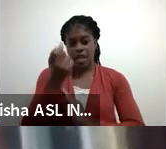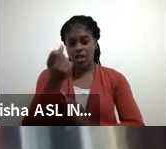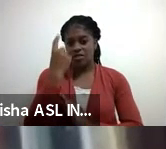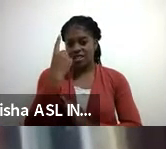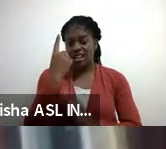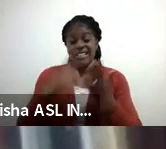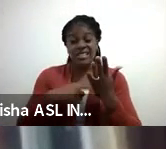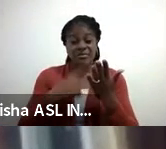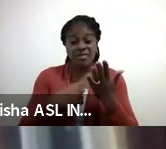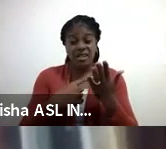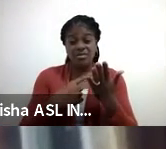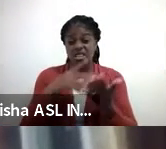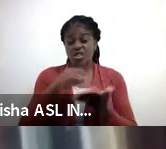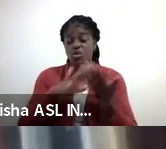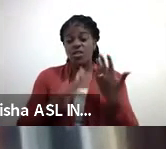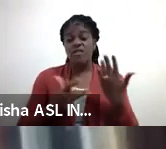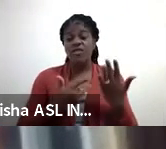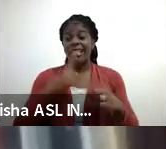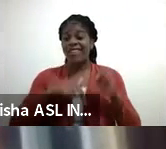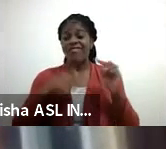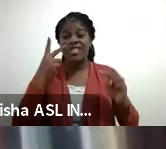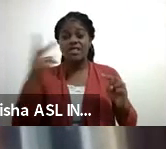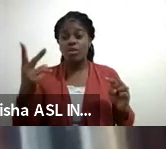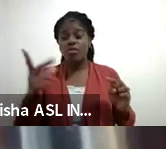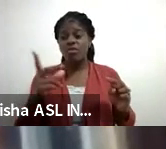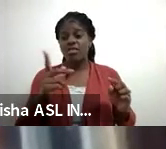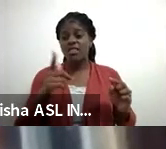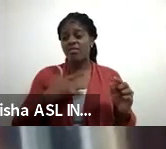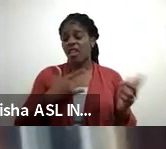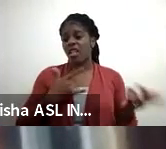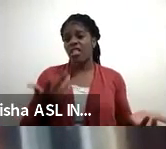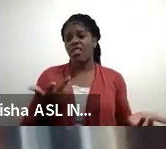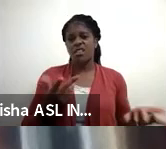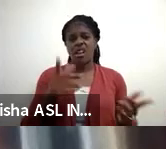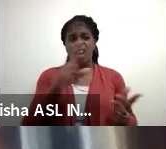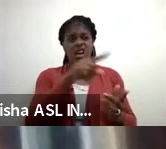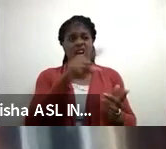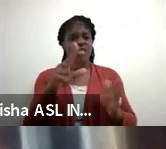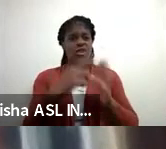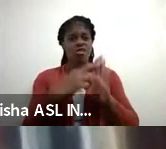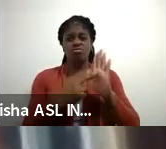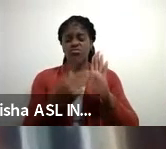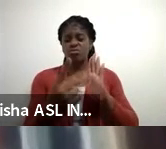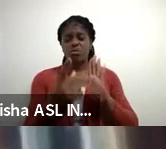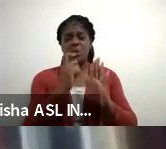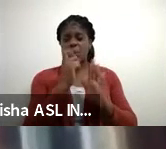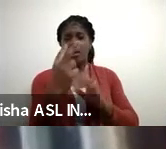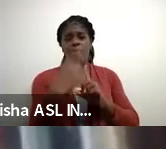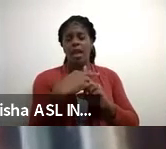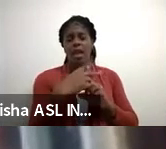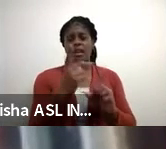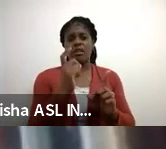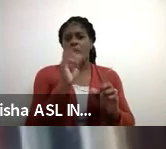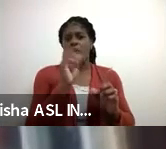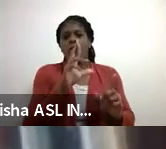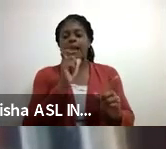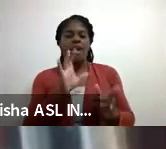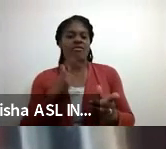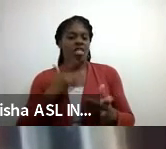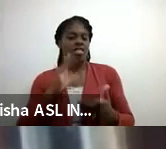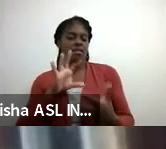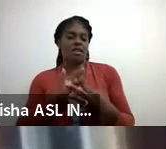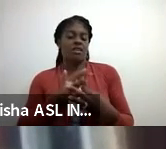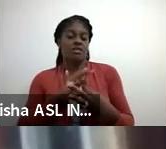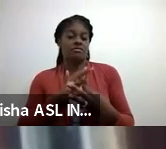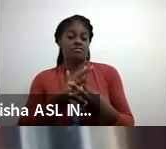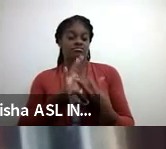sometimes students feel invisible. They don't feel that none of it applies to them or connects with them. And sometimes it is